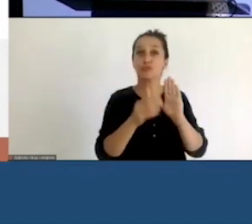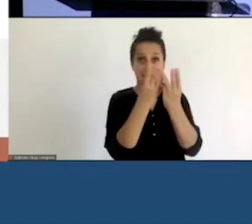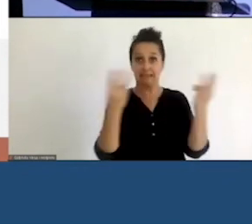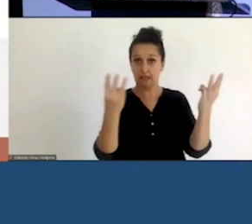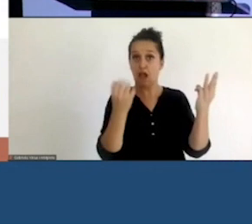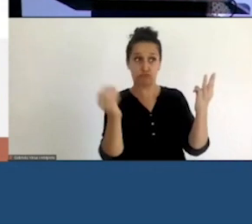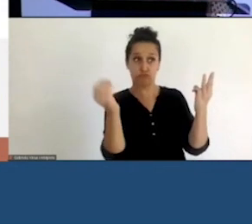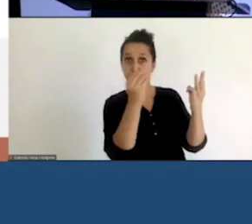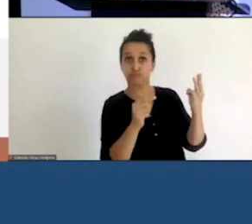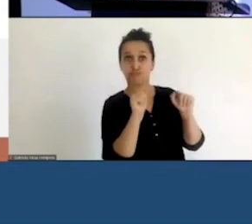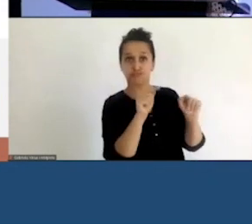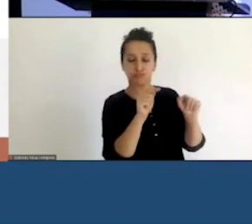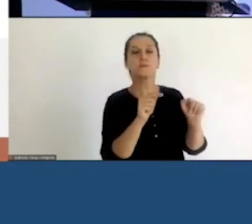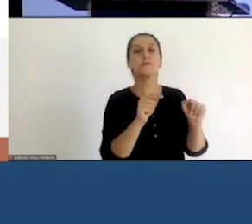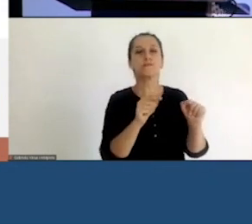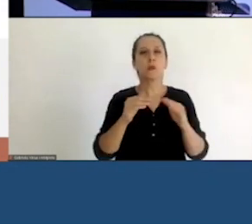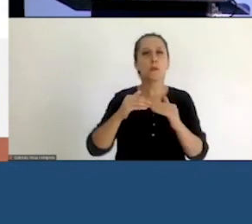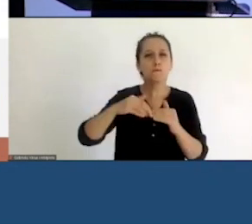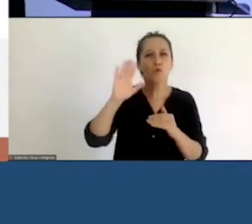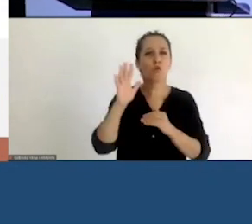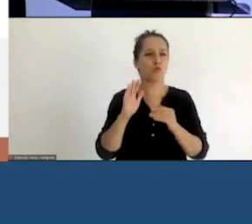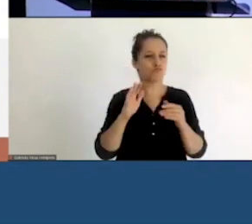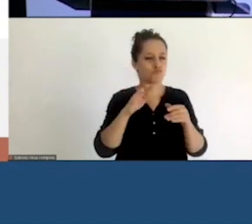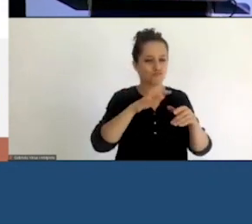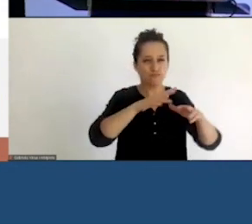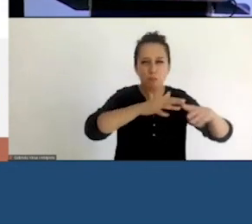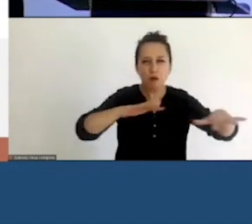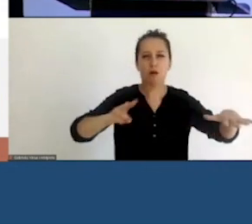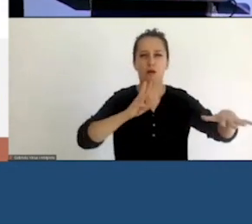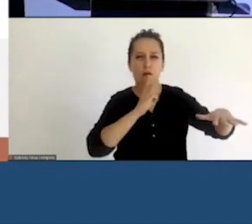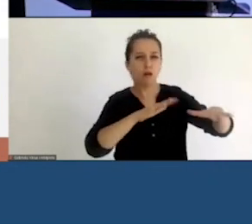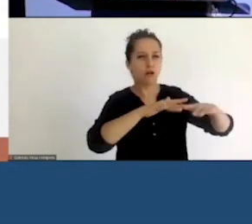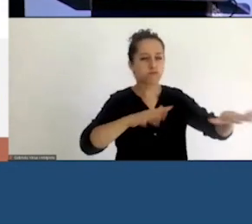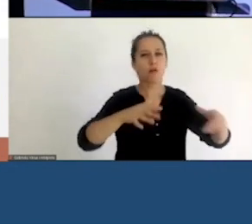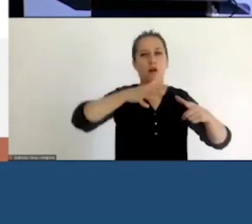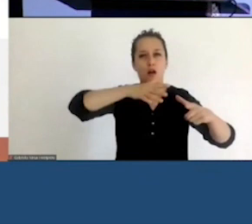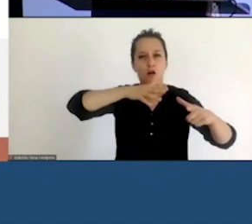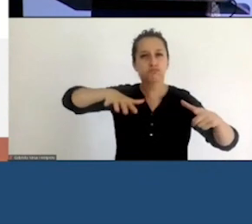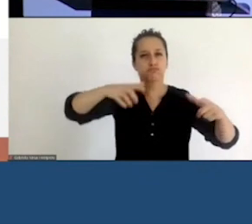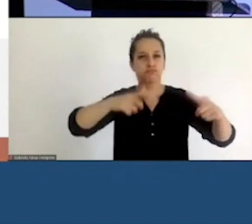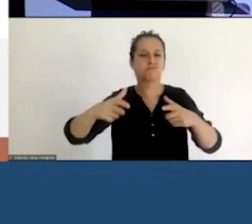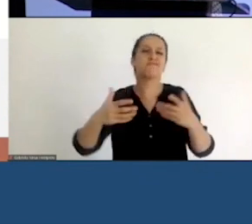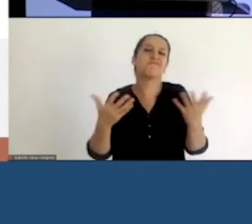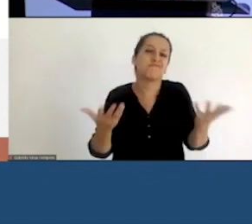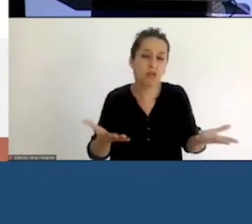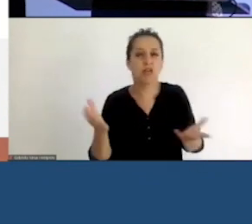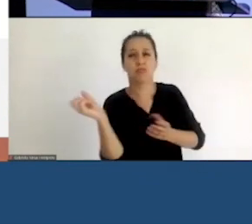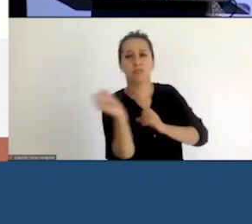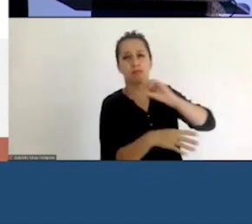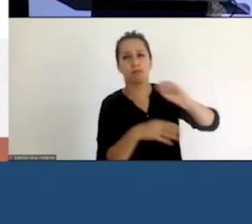this region has the greatest number of marine ecoregions. Of course, no, they're very filled